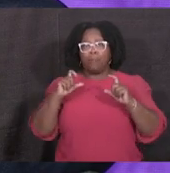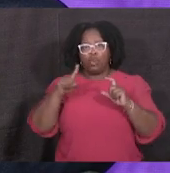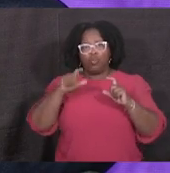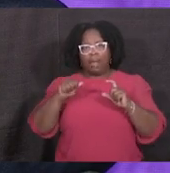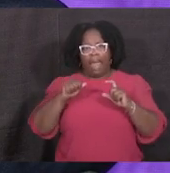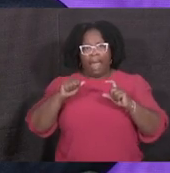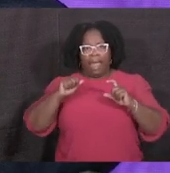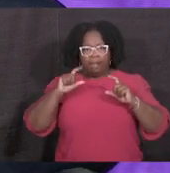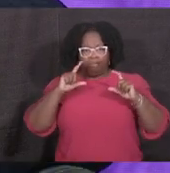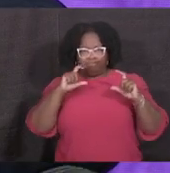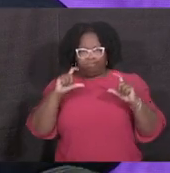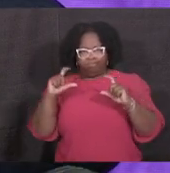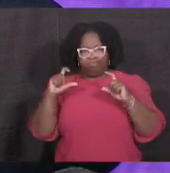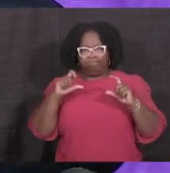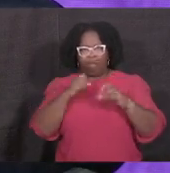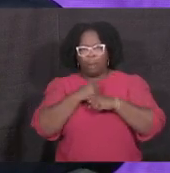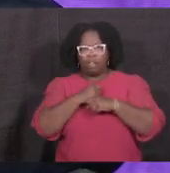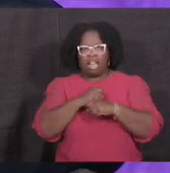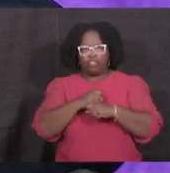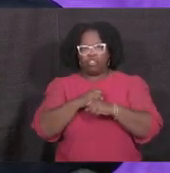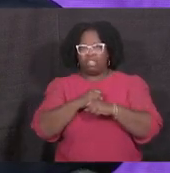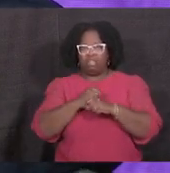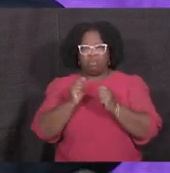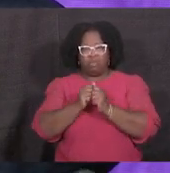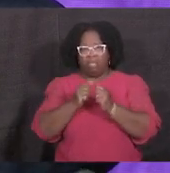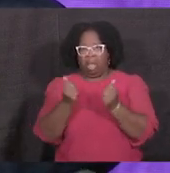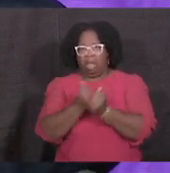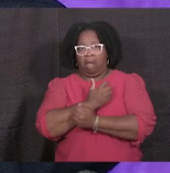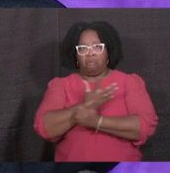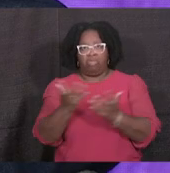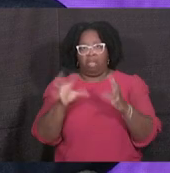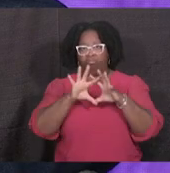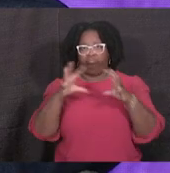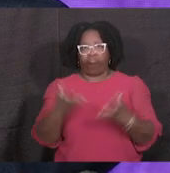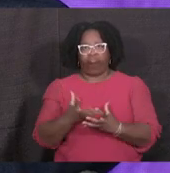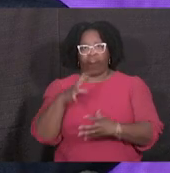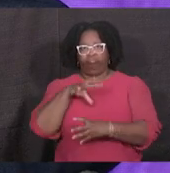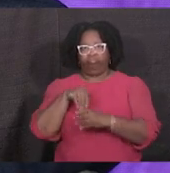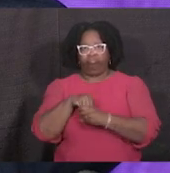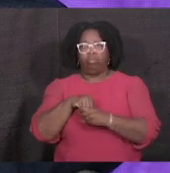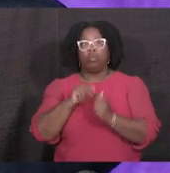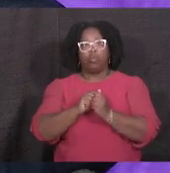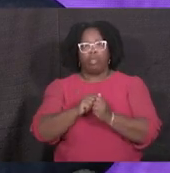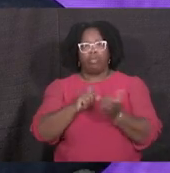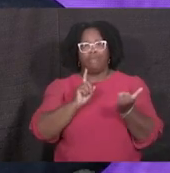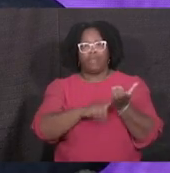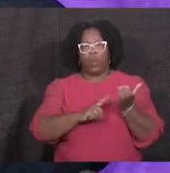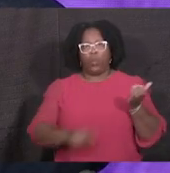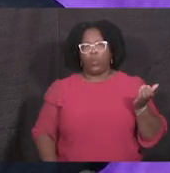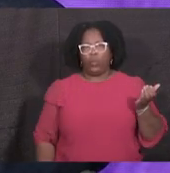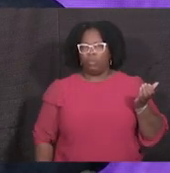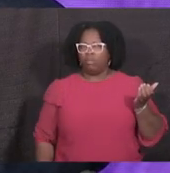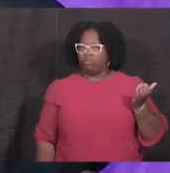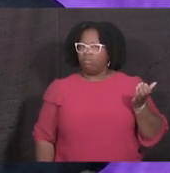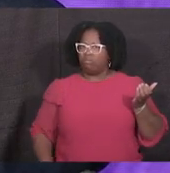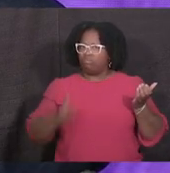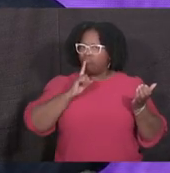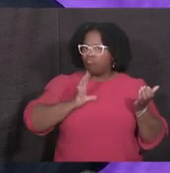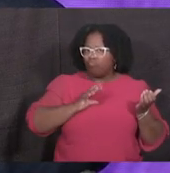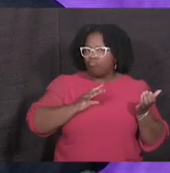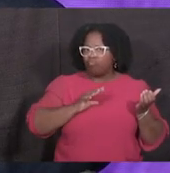productions with the full deal with this little, you know, phone. And it's pretty